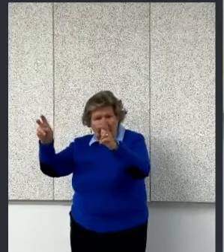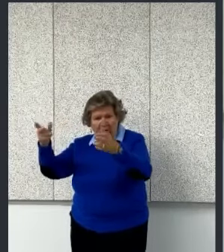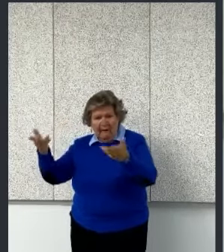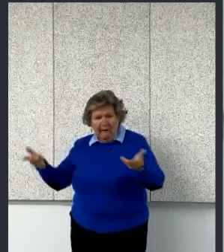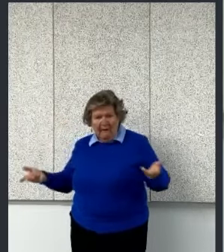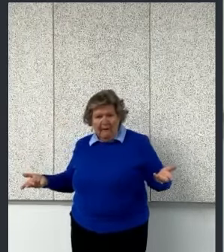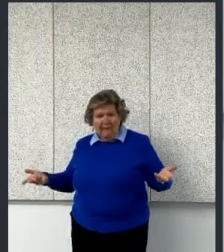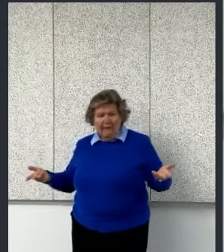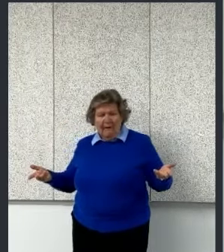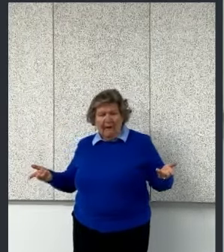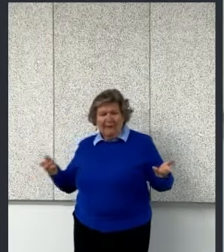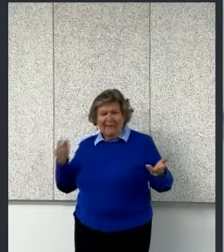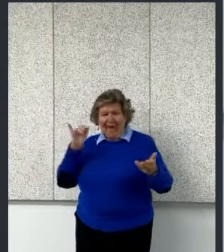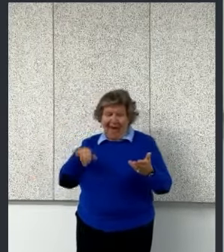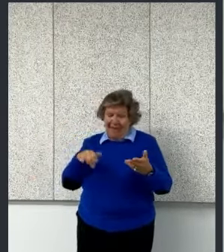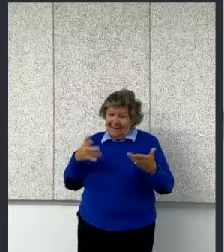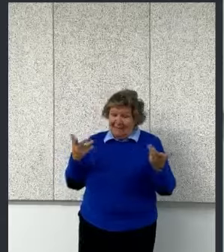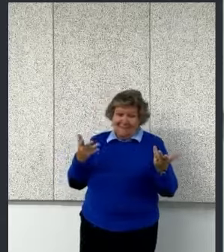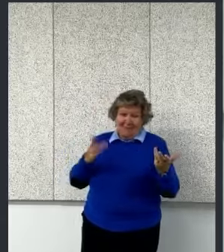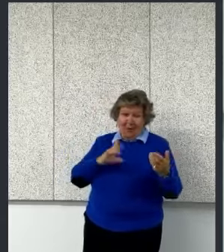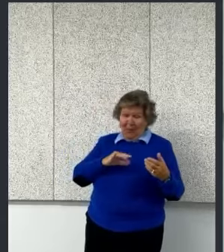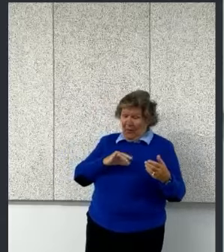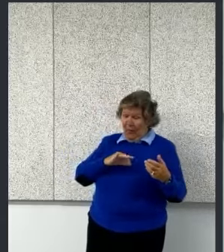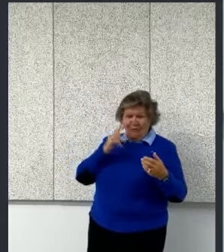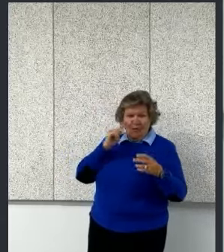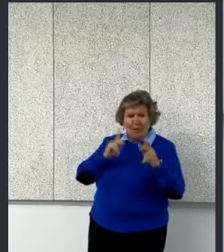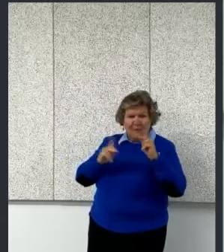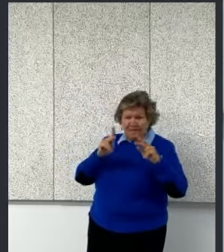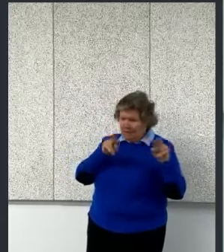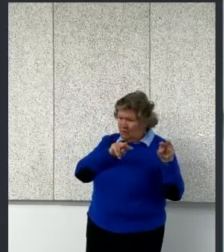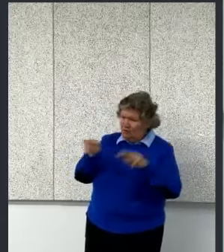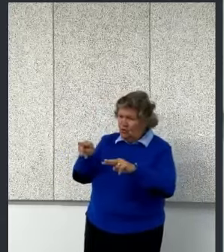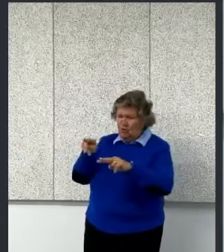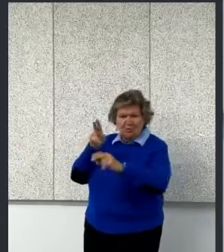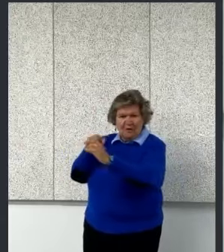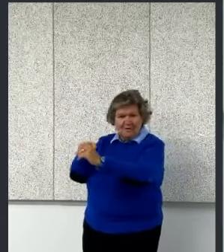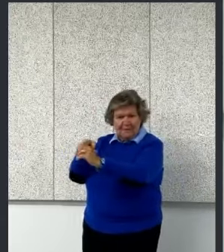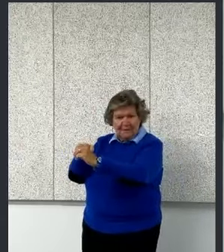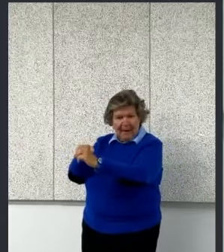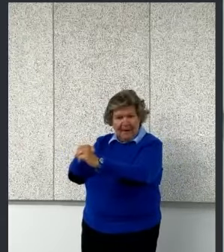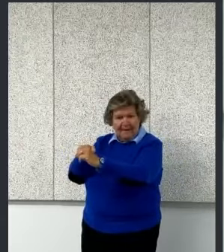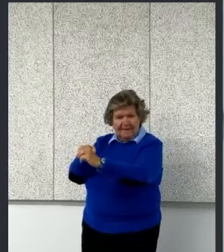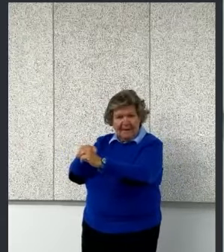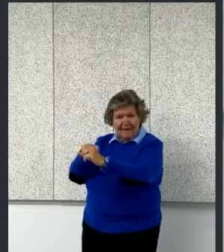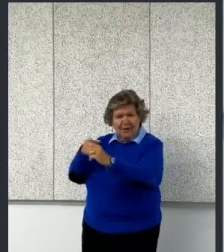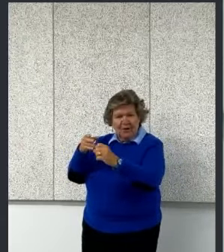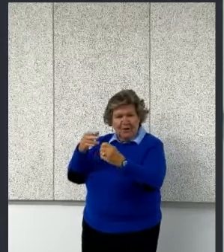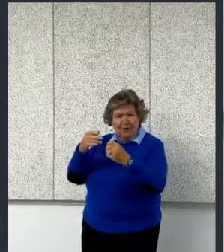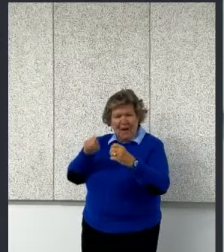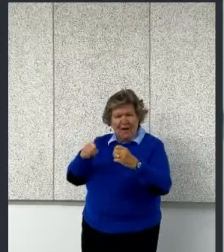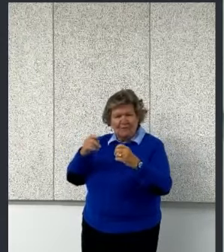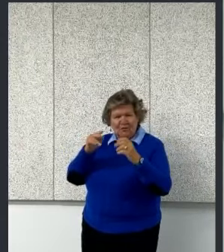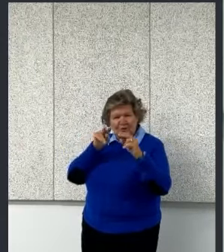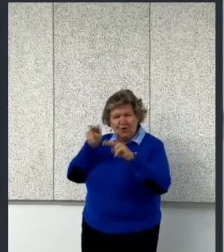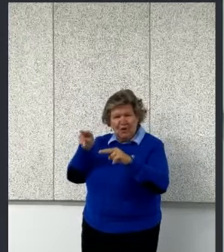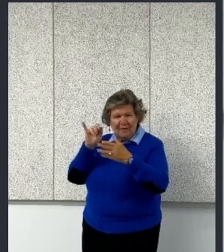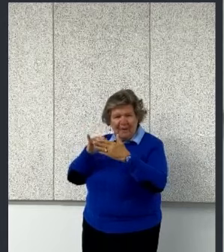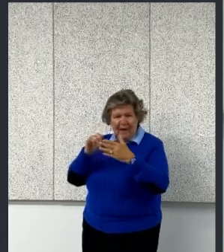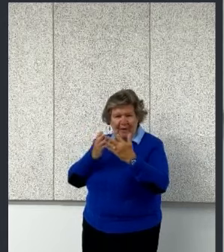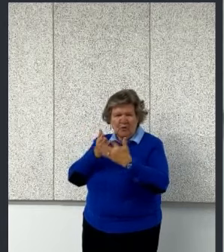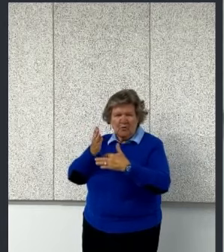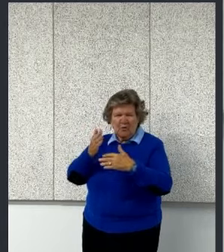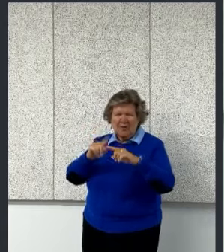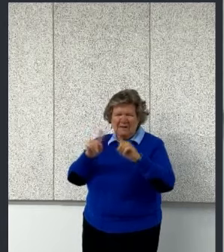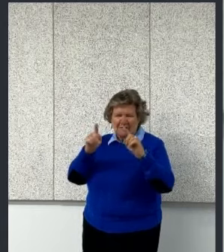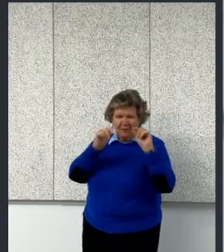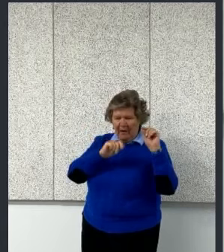ability for citizens to participate in art, which is yet a different lens. And so I do feel like I